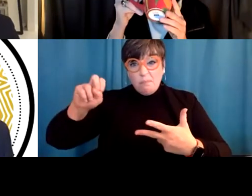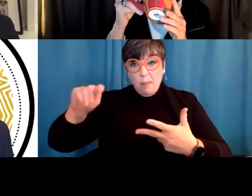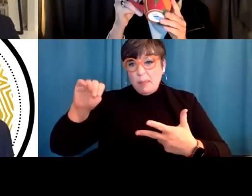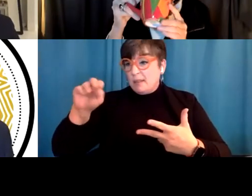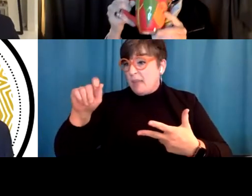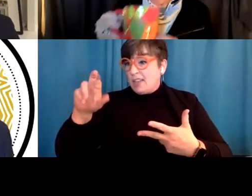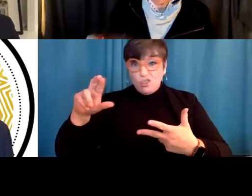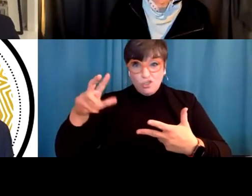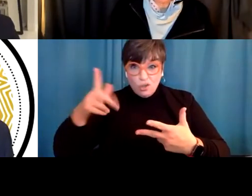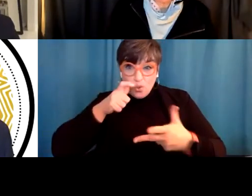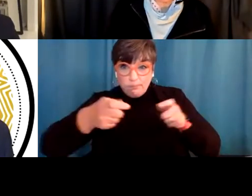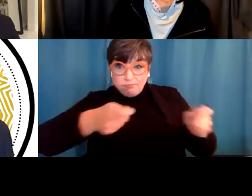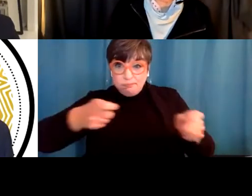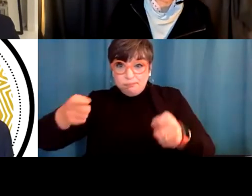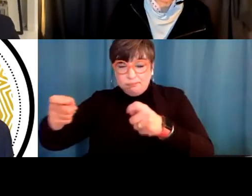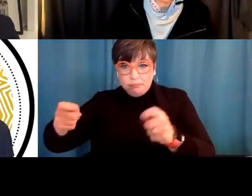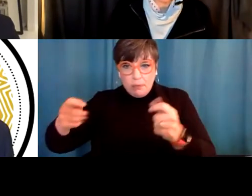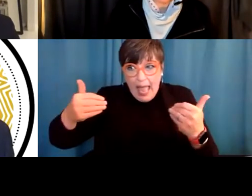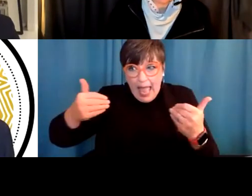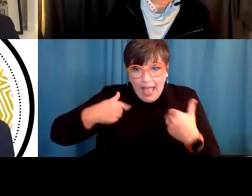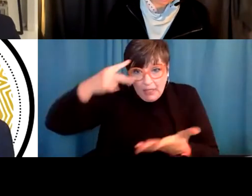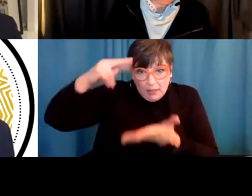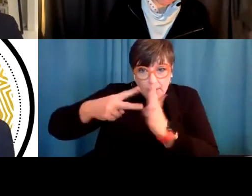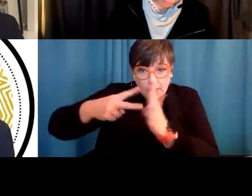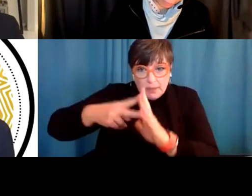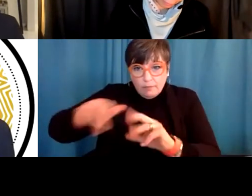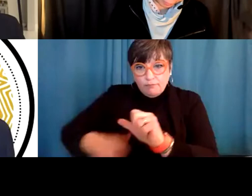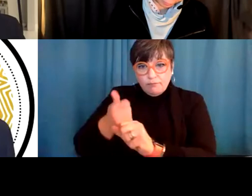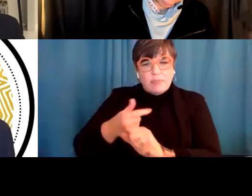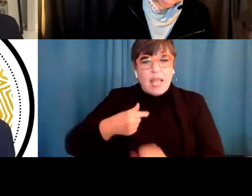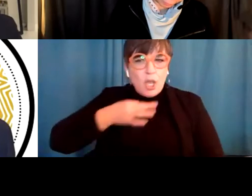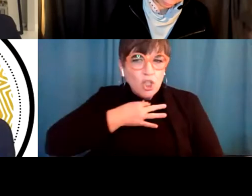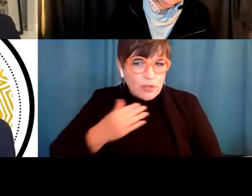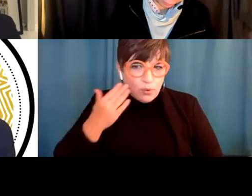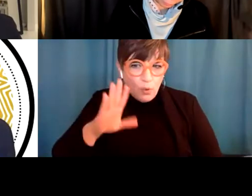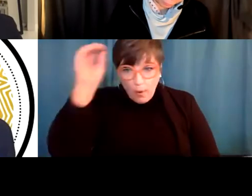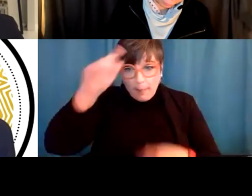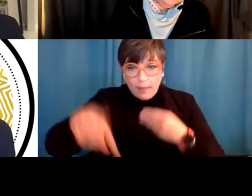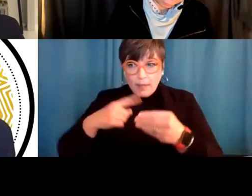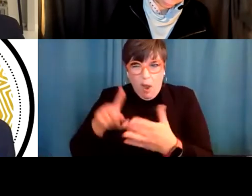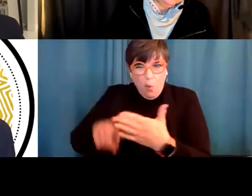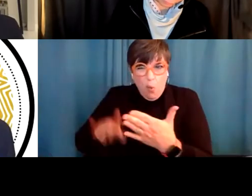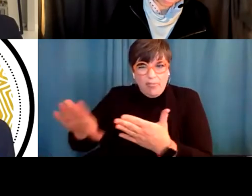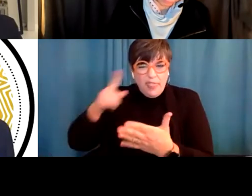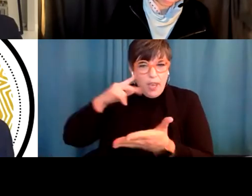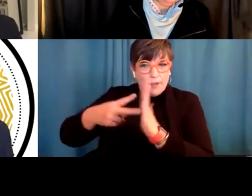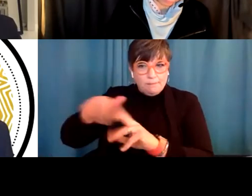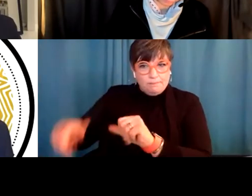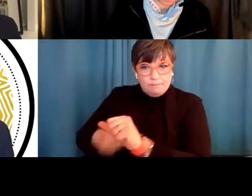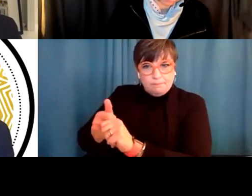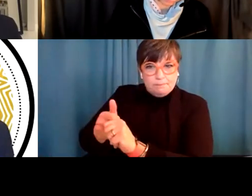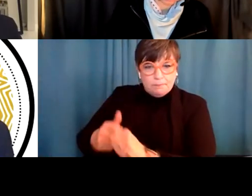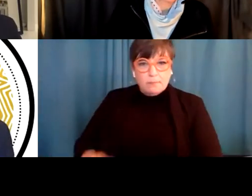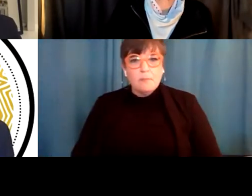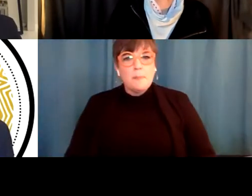motivations, and be curious to know what they are. Sure. Well, I think one of the reasons we are focusing on